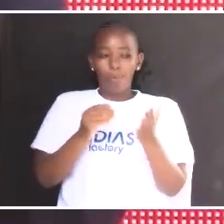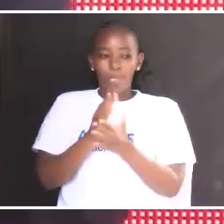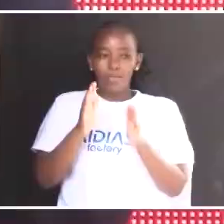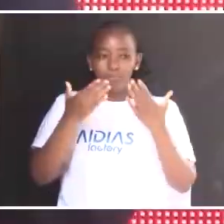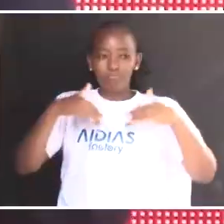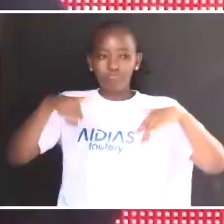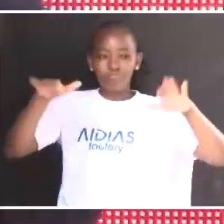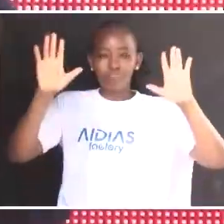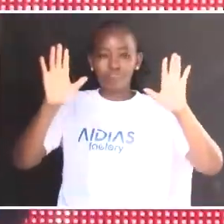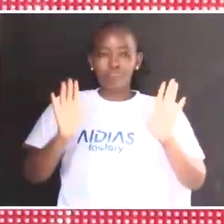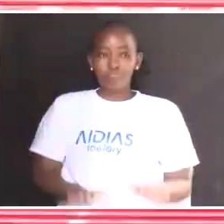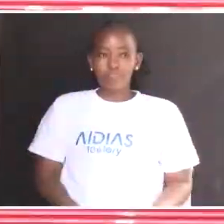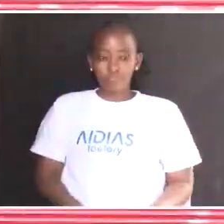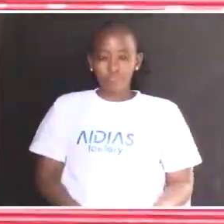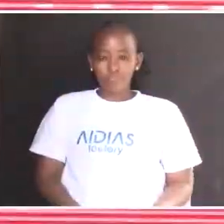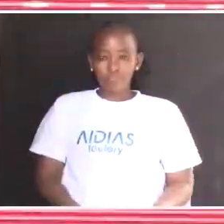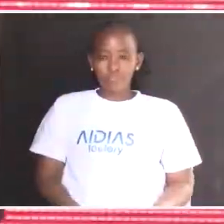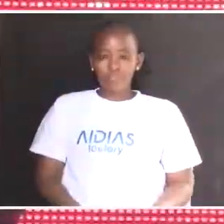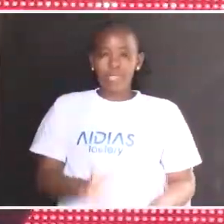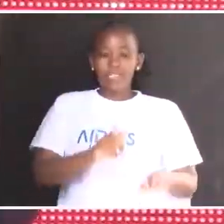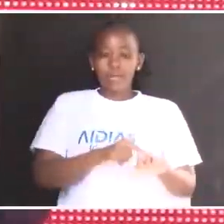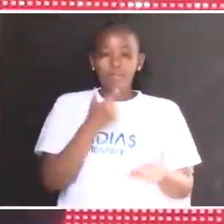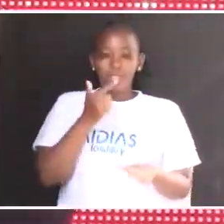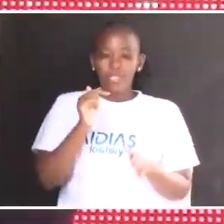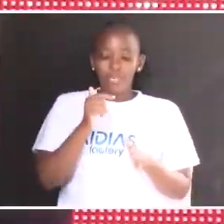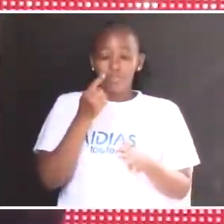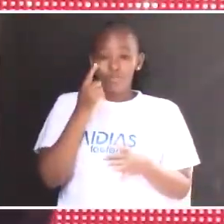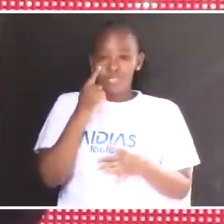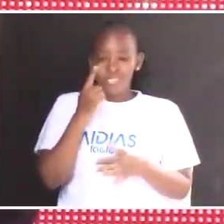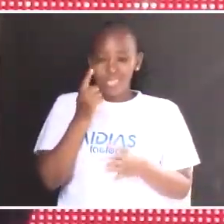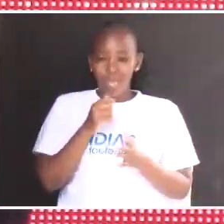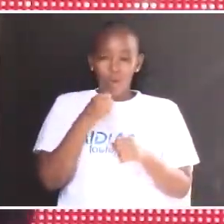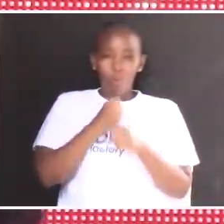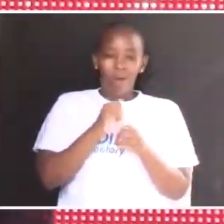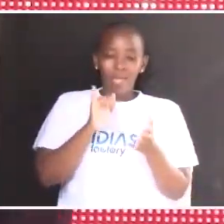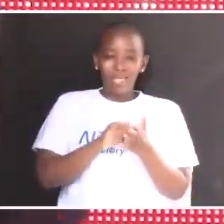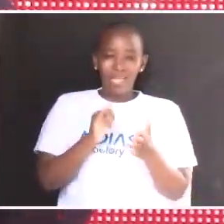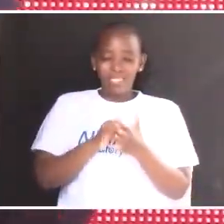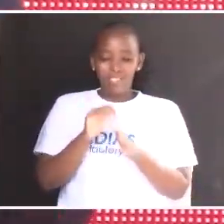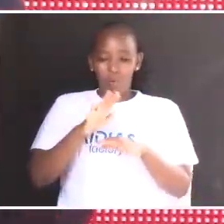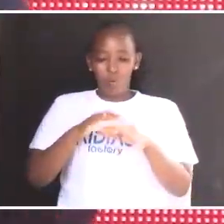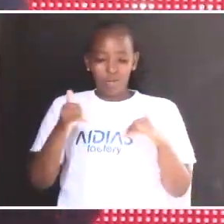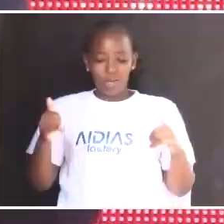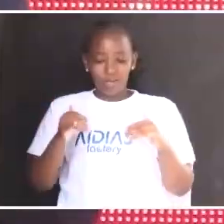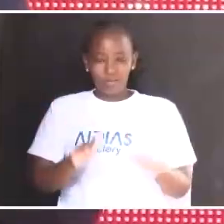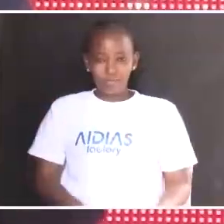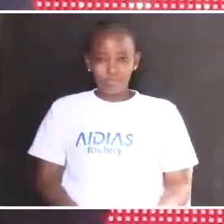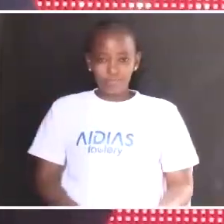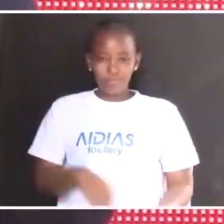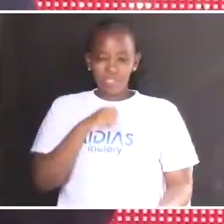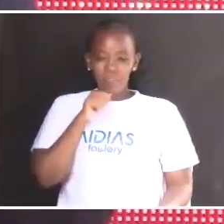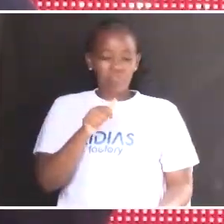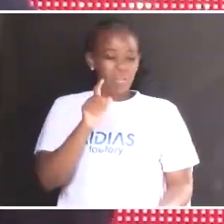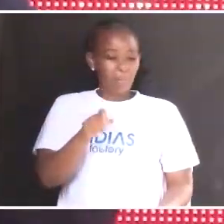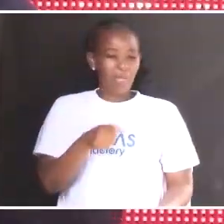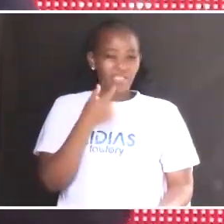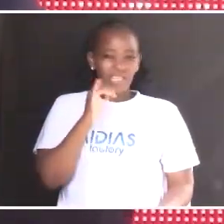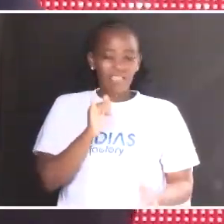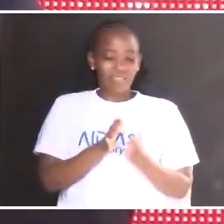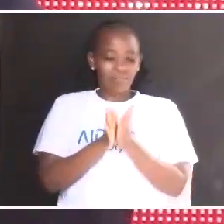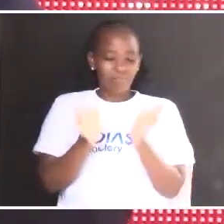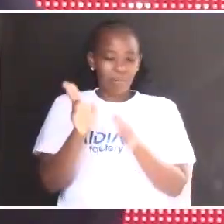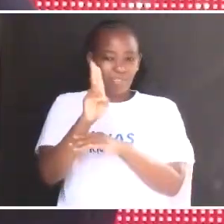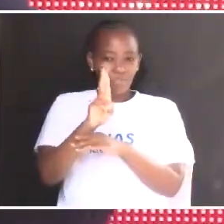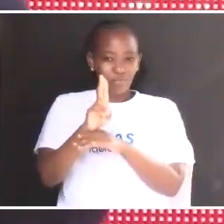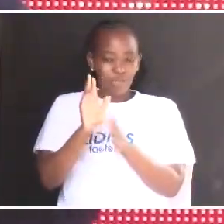up. So when you see a work that is online, it is not necessarily that is in public